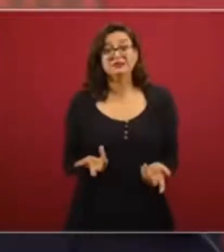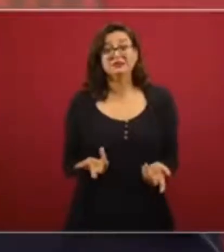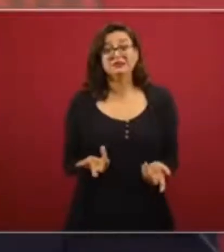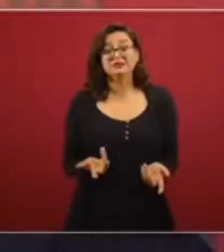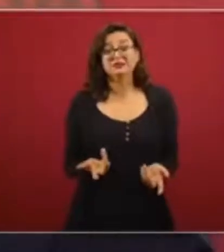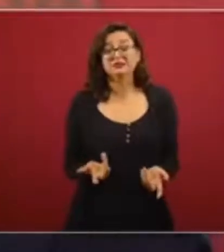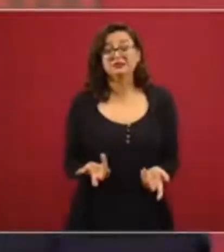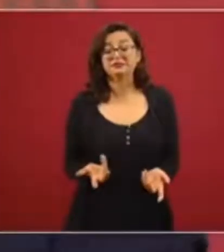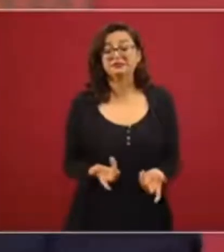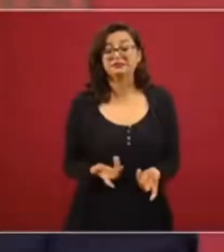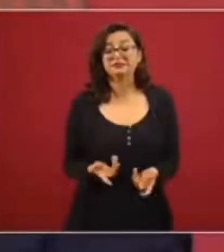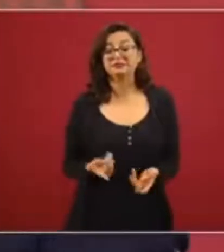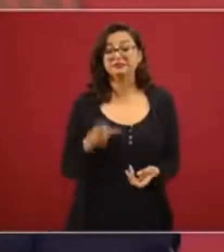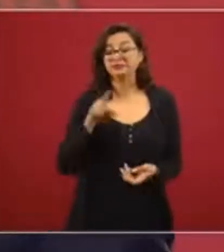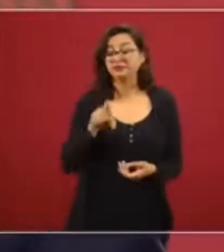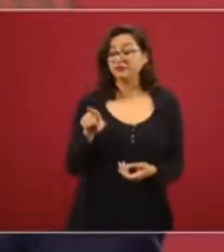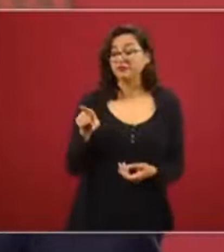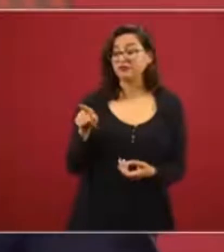versa